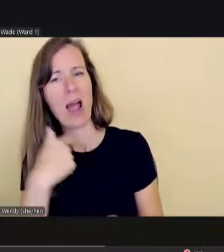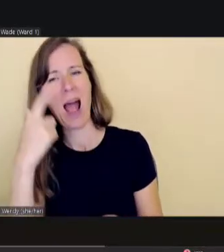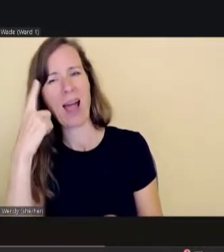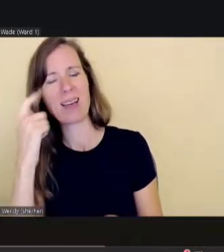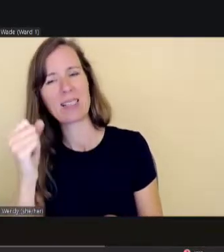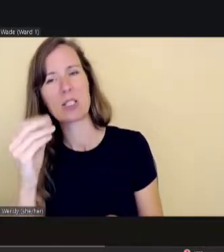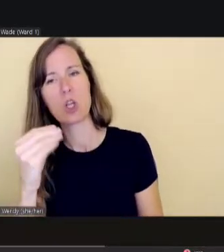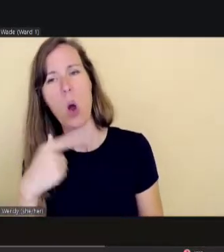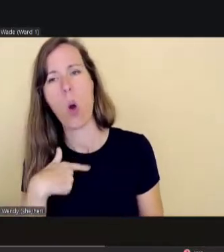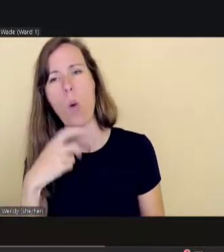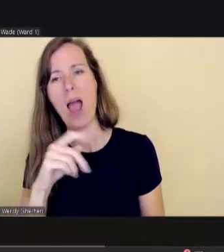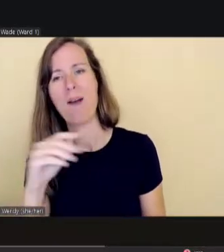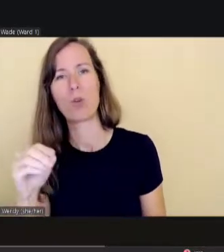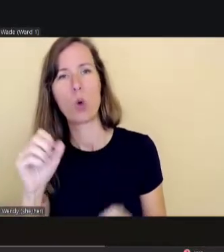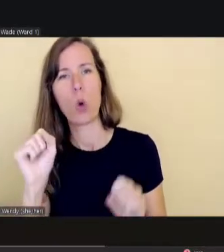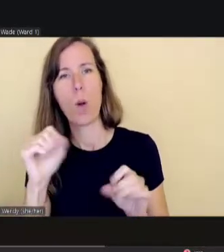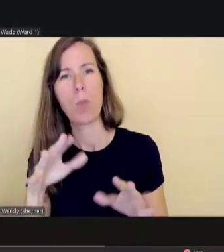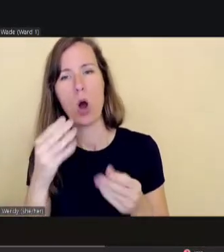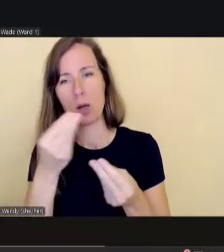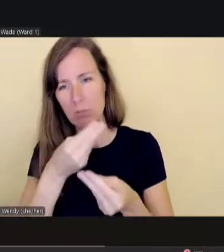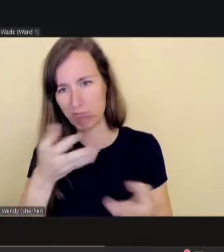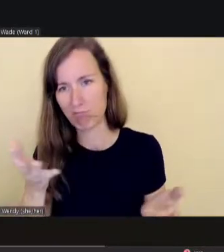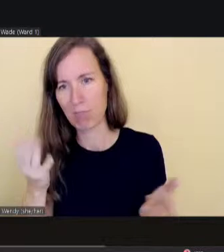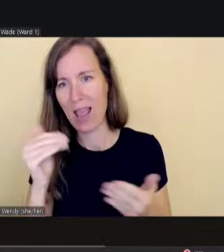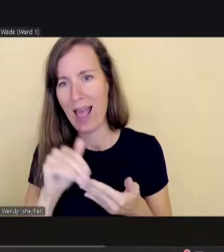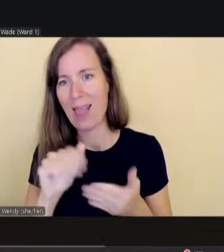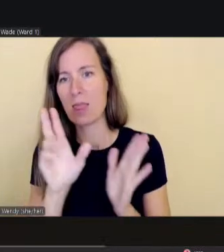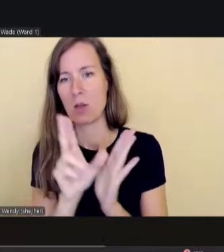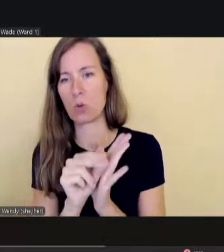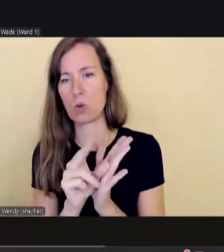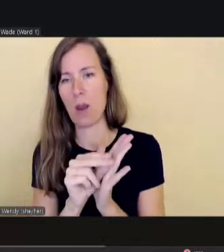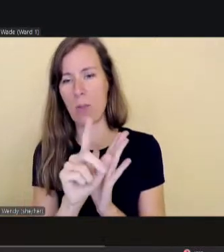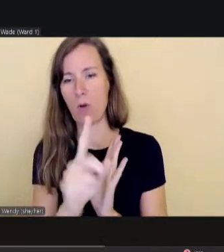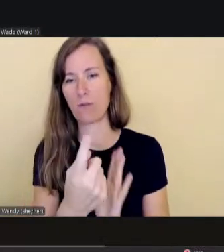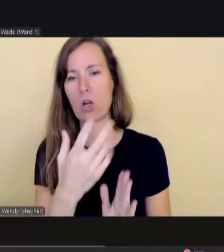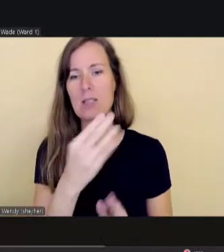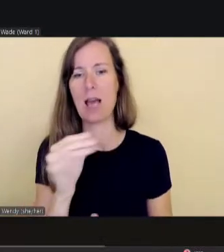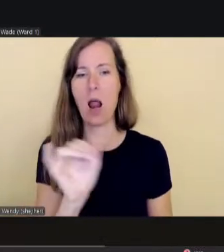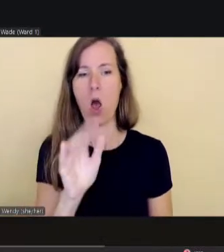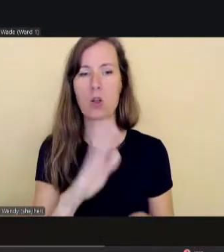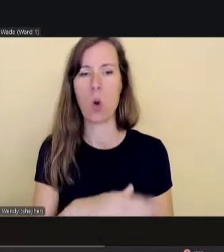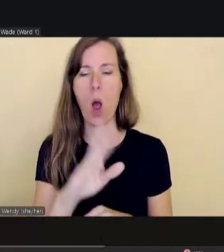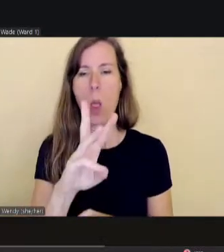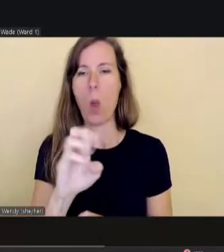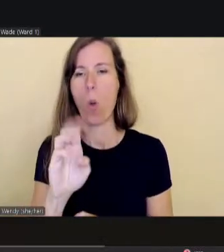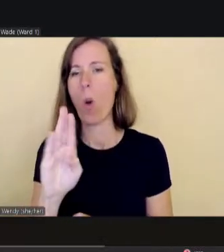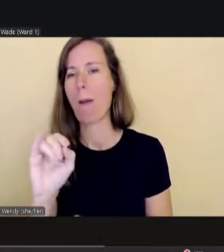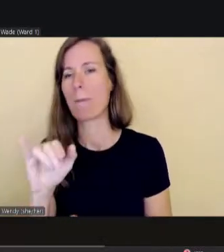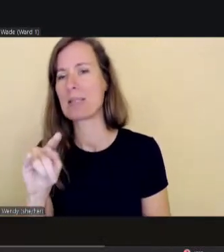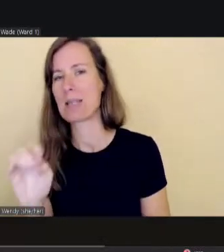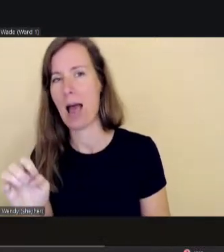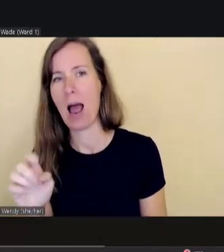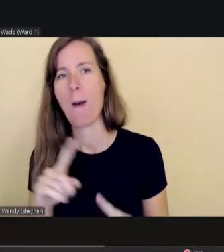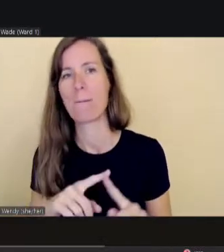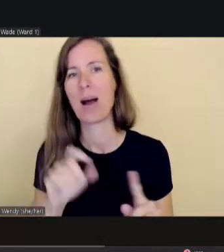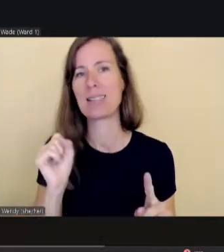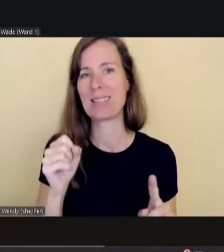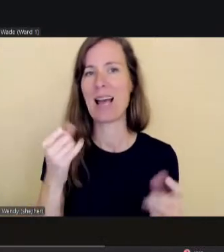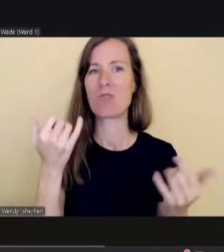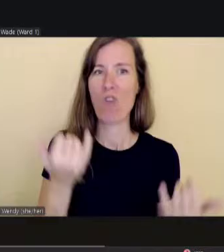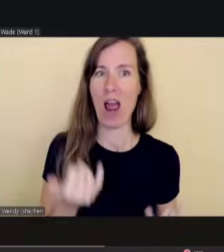notice in the paper and the notice out on the website. But yes, they should be right now as we speak